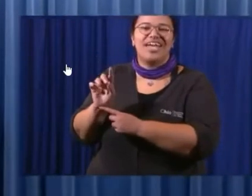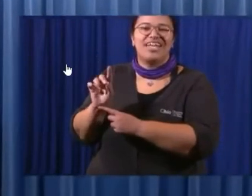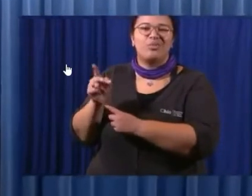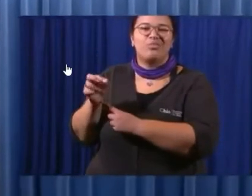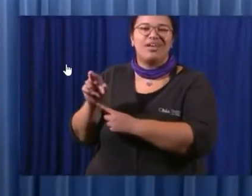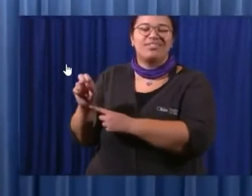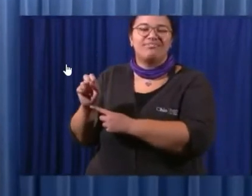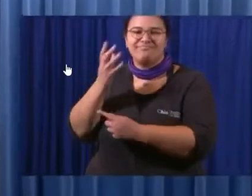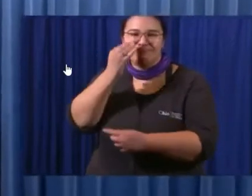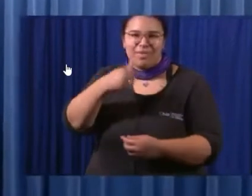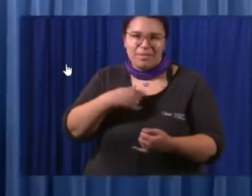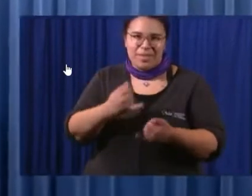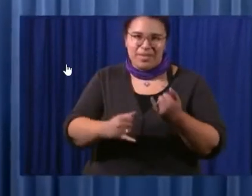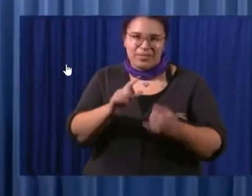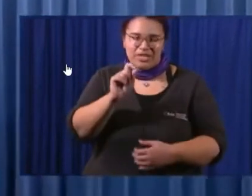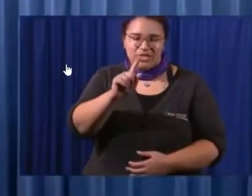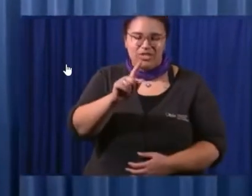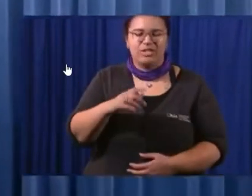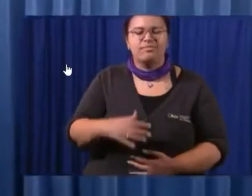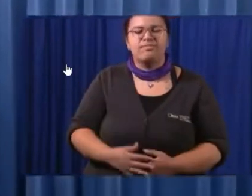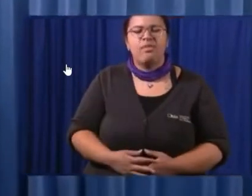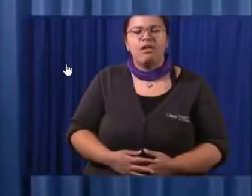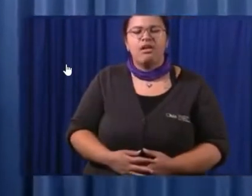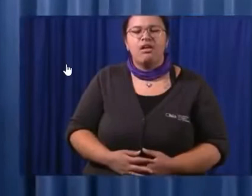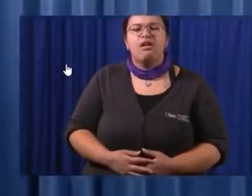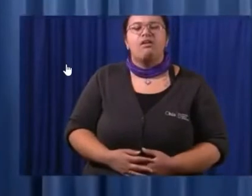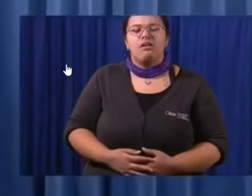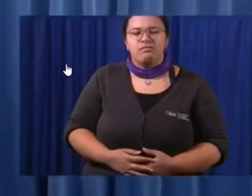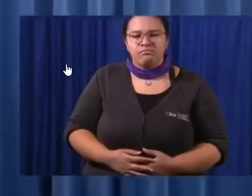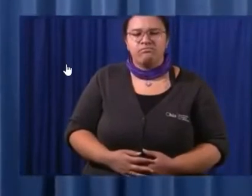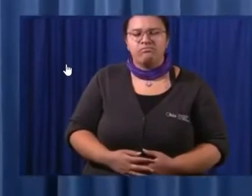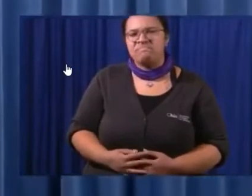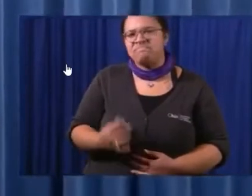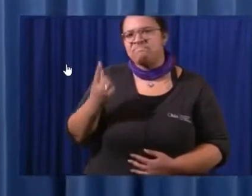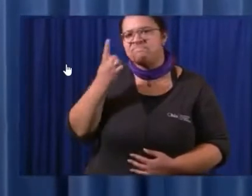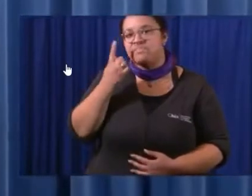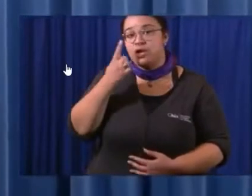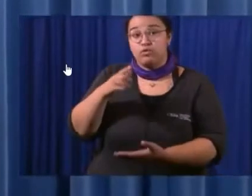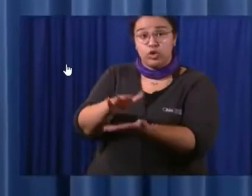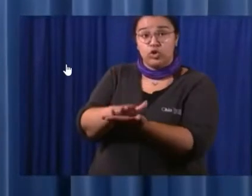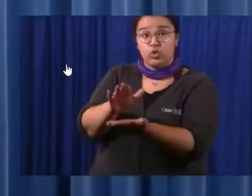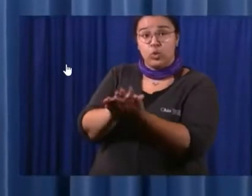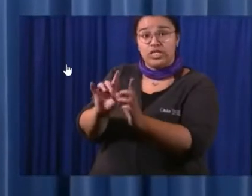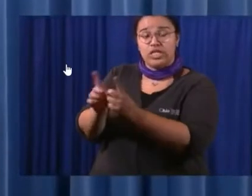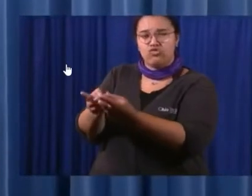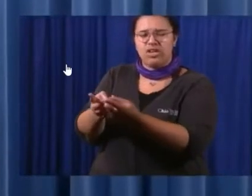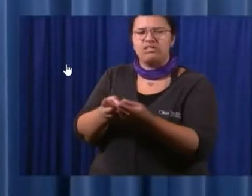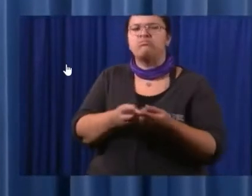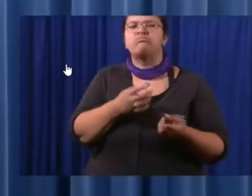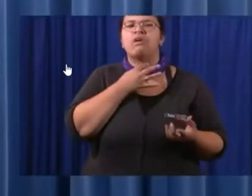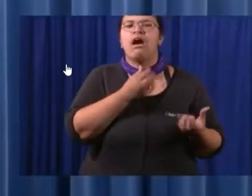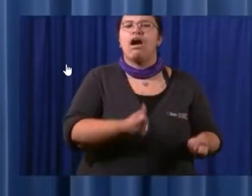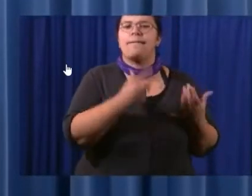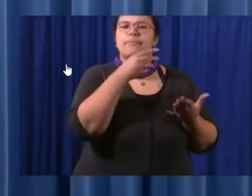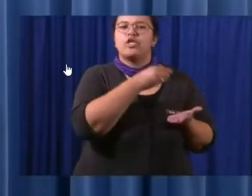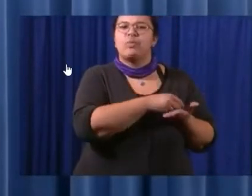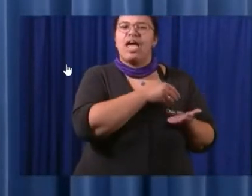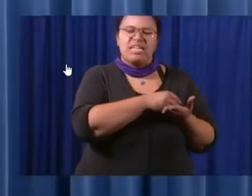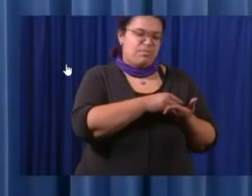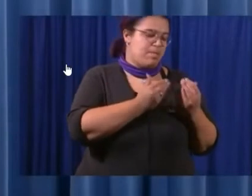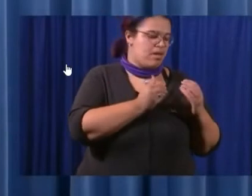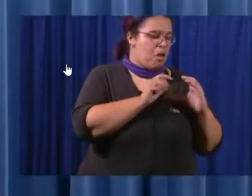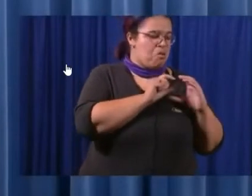could say or talk a little bit more about how much money you think might be available for school districts to help with their reopening. And